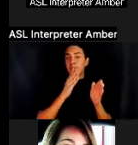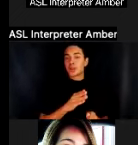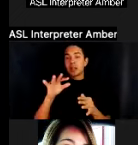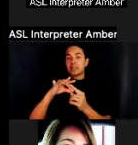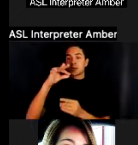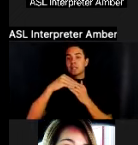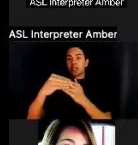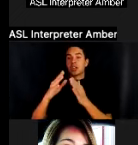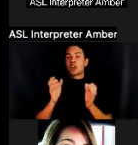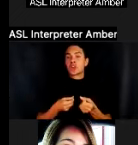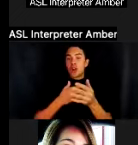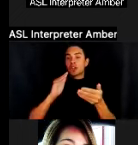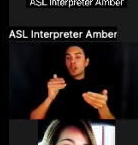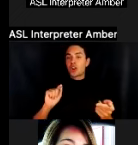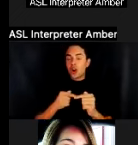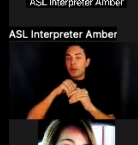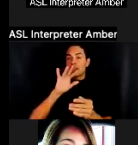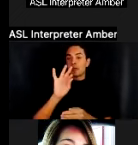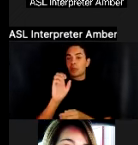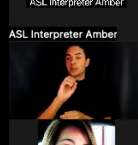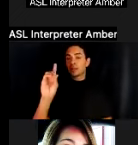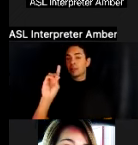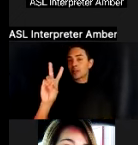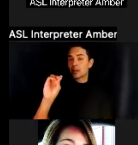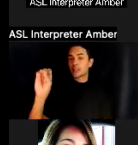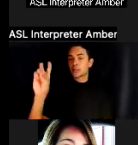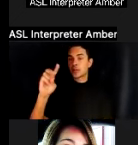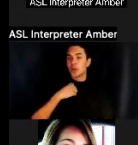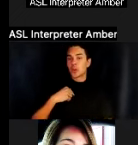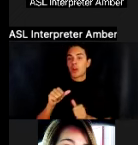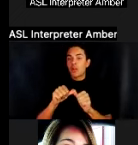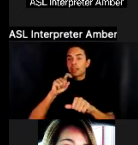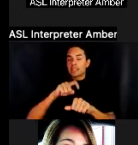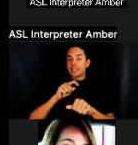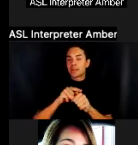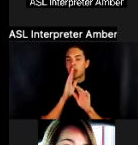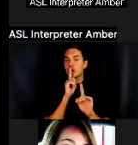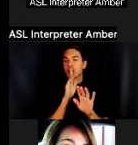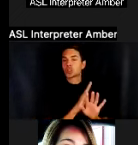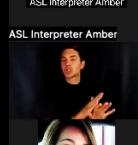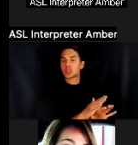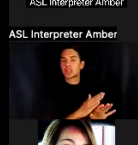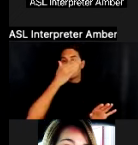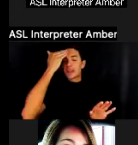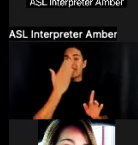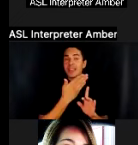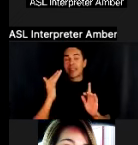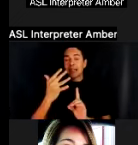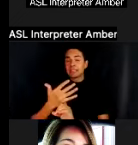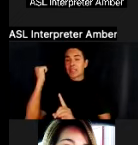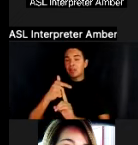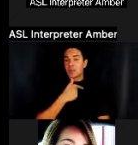anything, absolutely, that's so true. Nepotism in the criminal justice system, lack of time